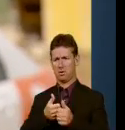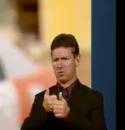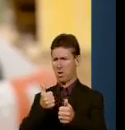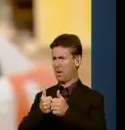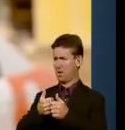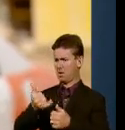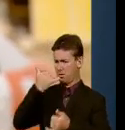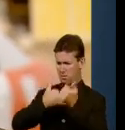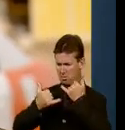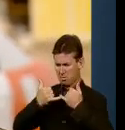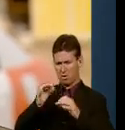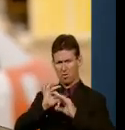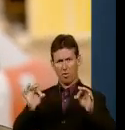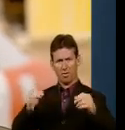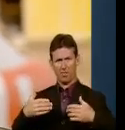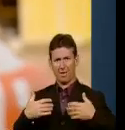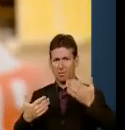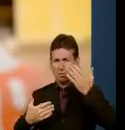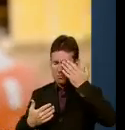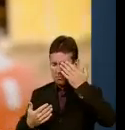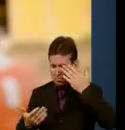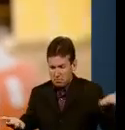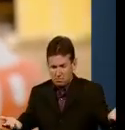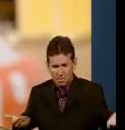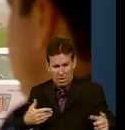me. I'm left like this.